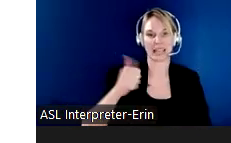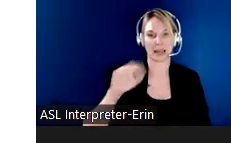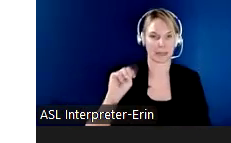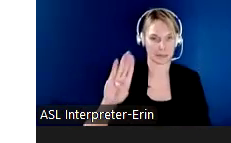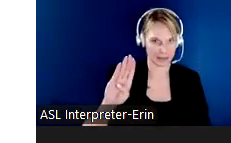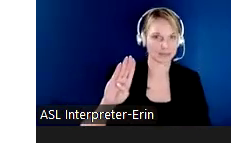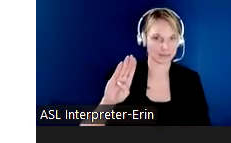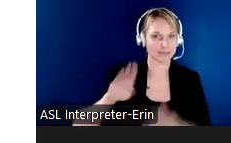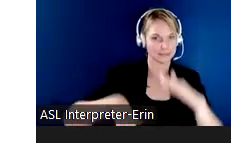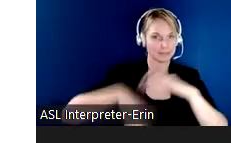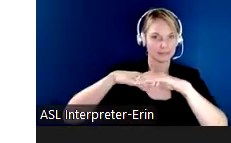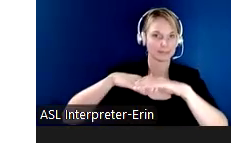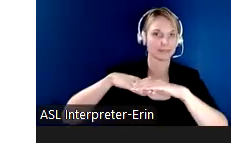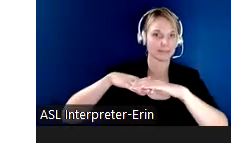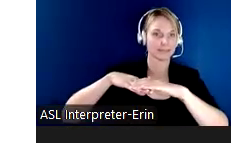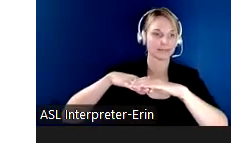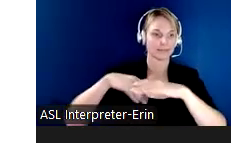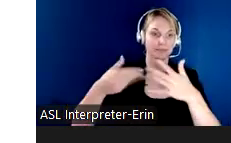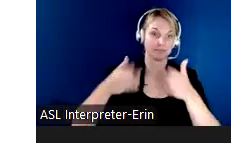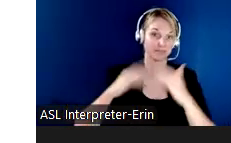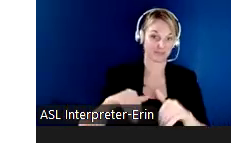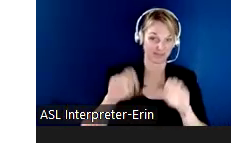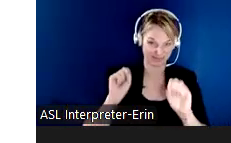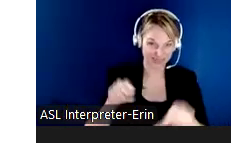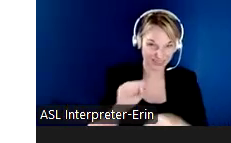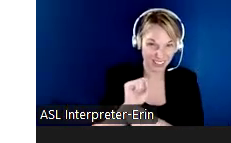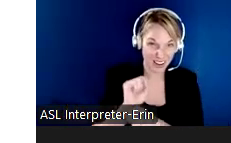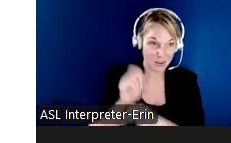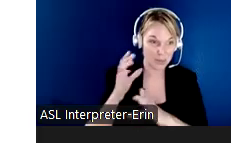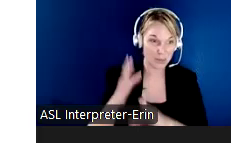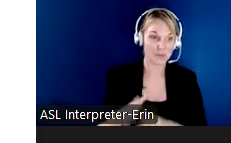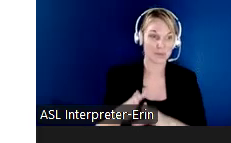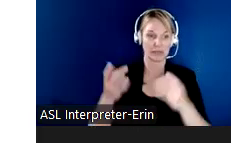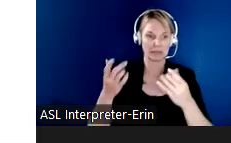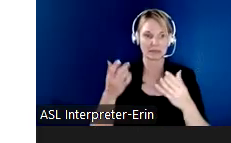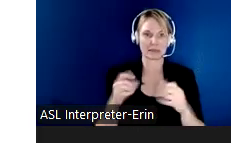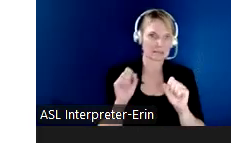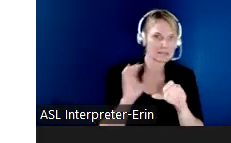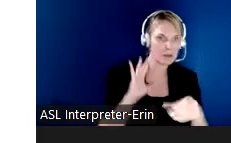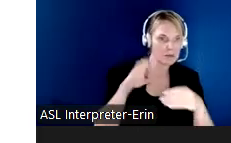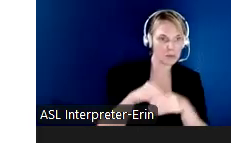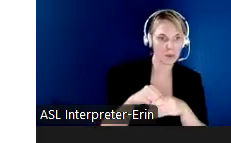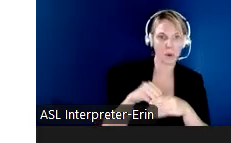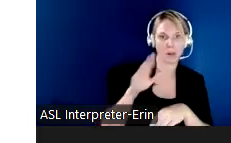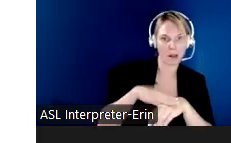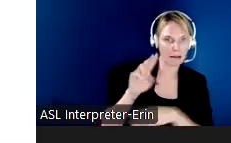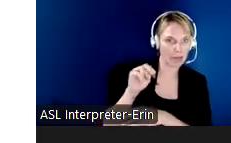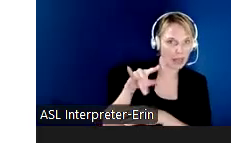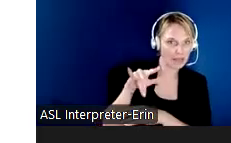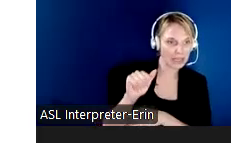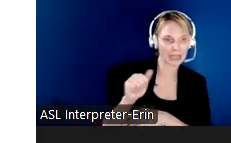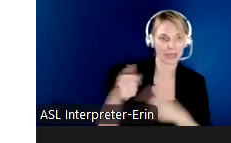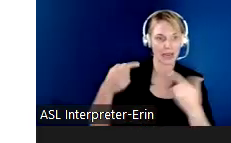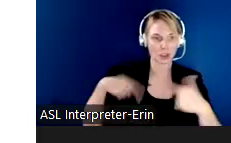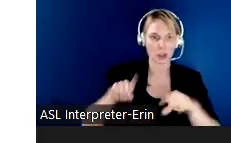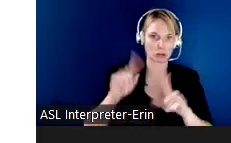Um, will employees still be able to enroll on the Navia website during open enrollment? Yes, they will. This is not replacing online open